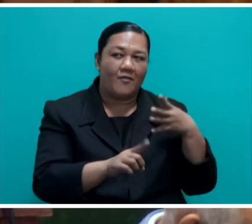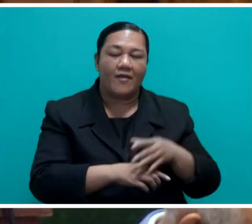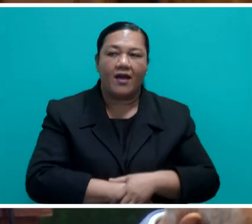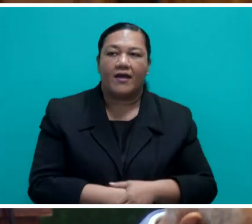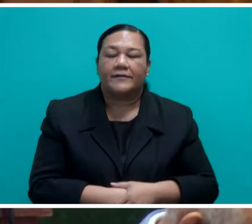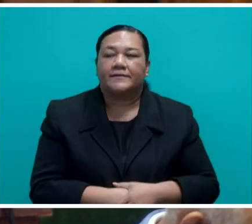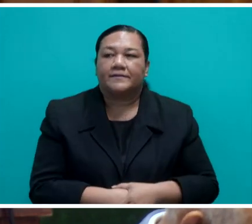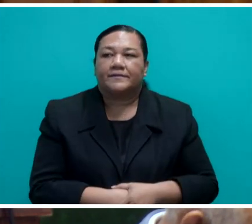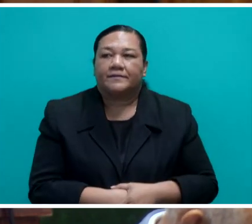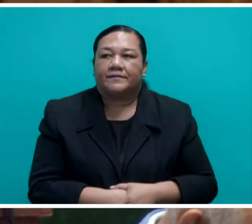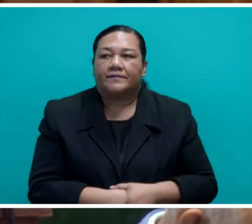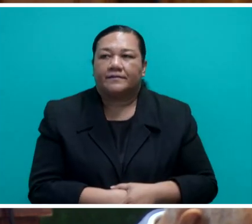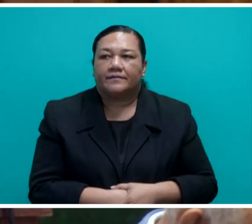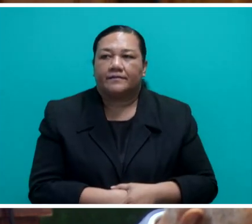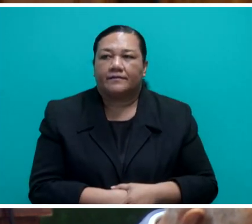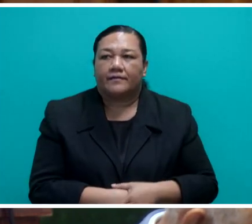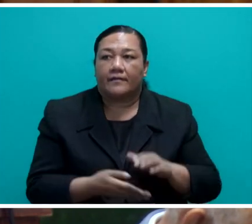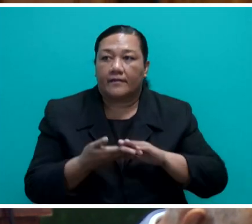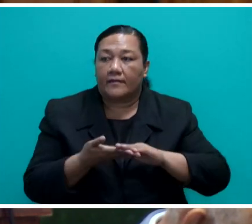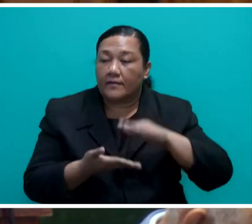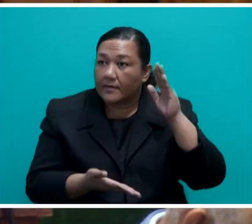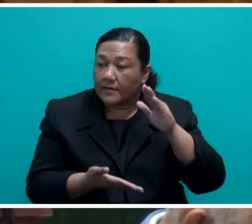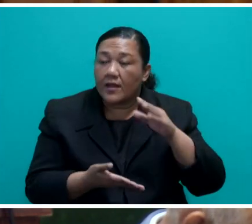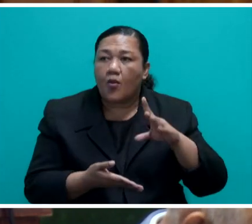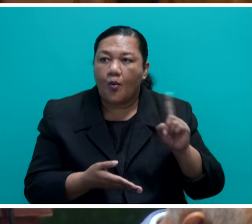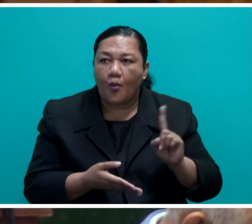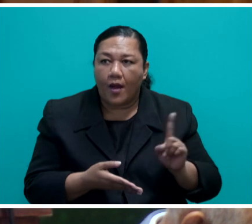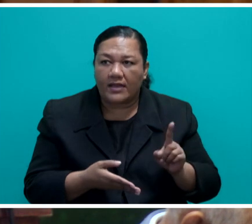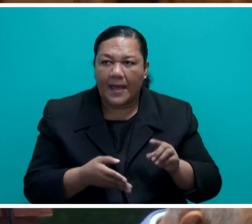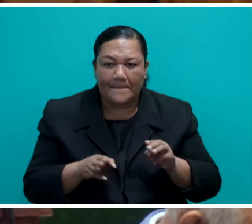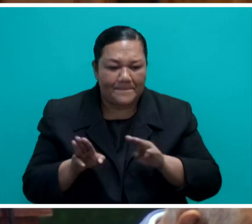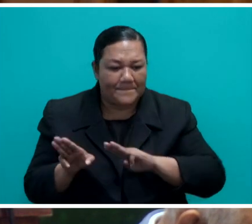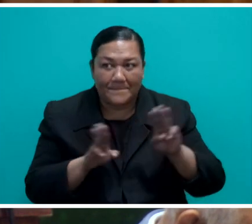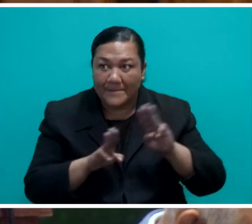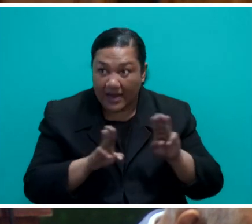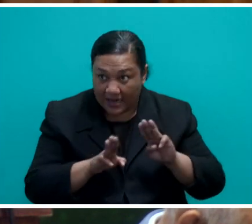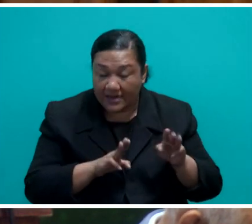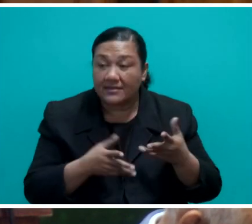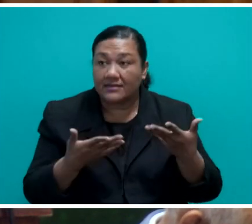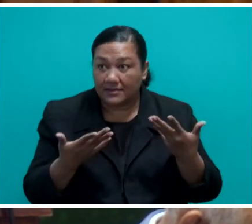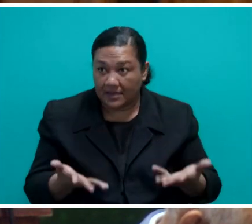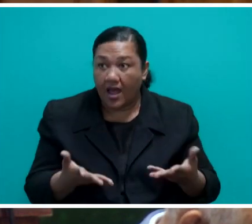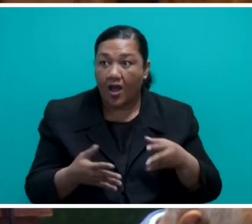subdivisions. The increase in rural-urban migration resulted in most of